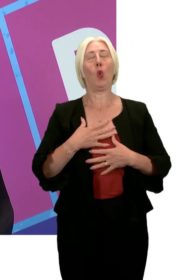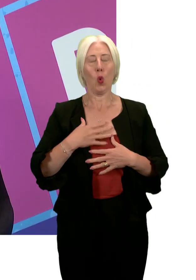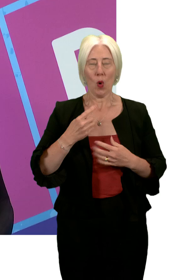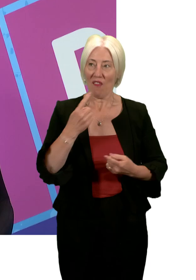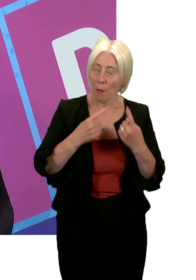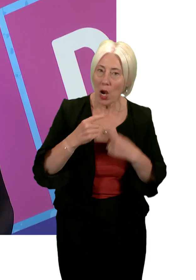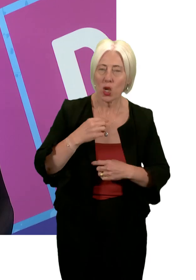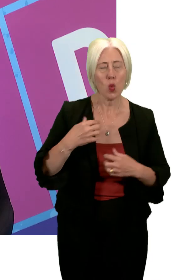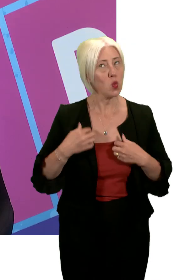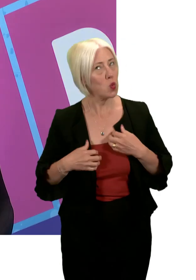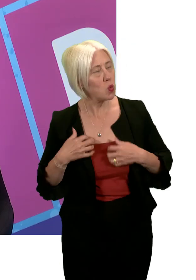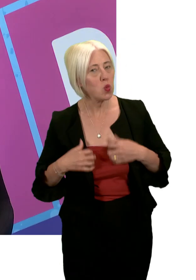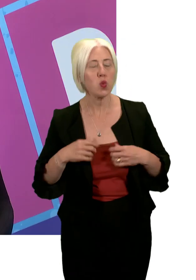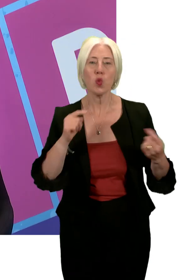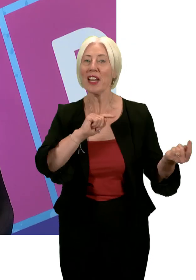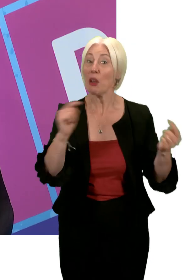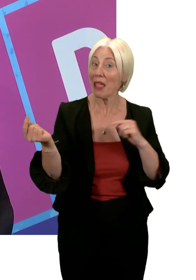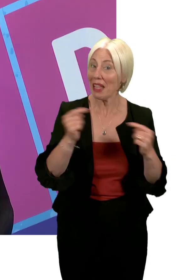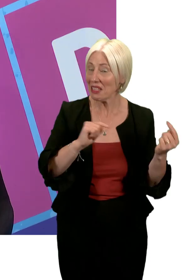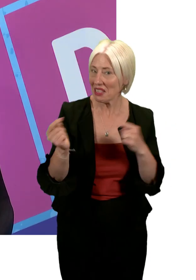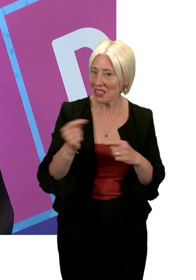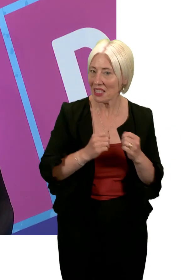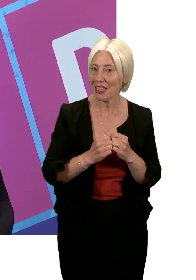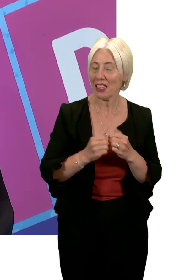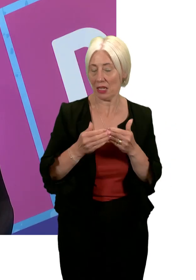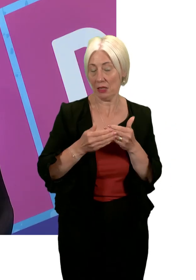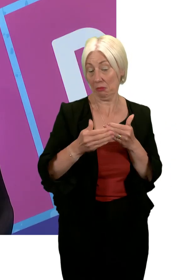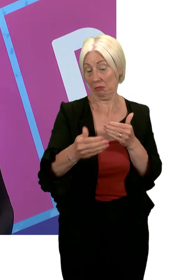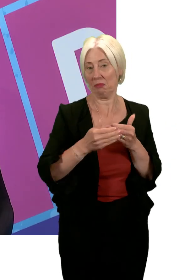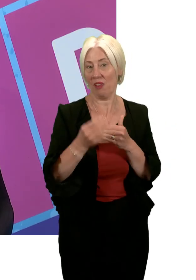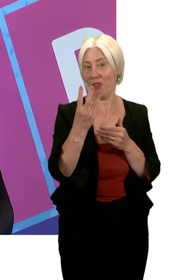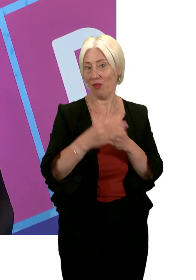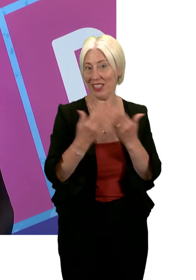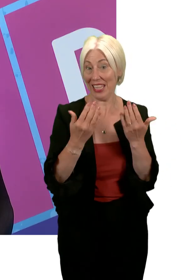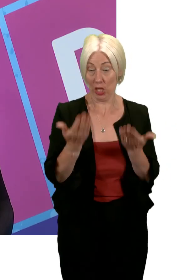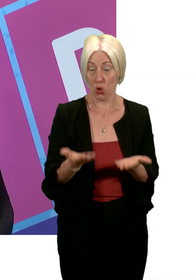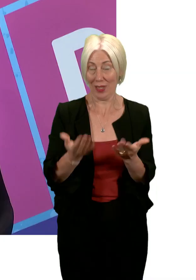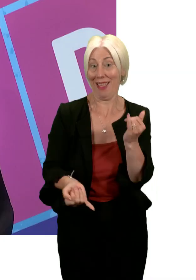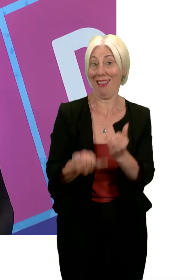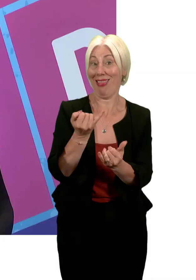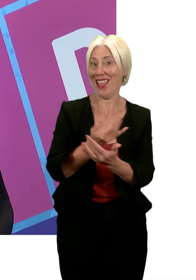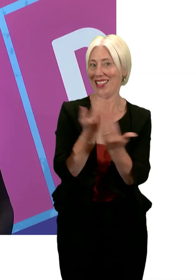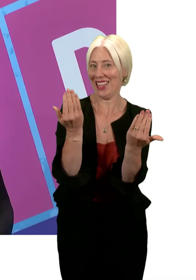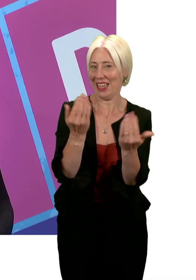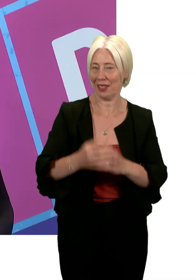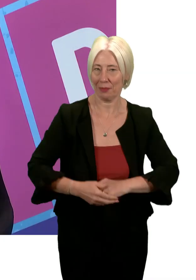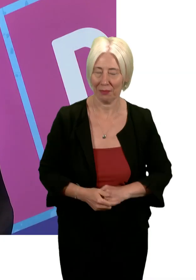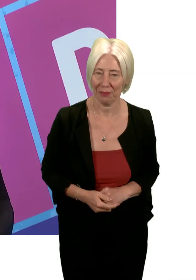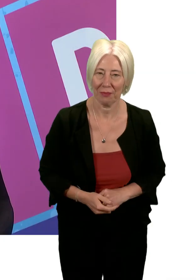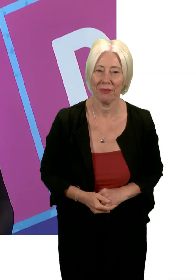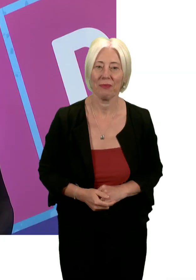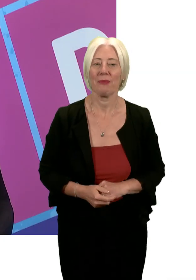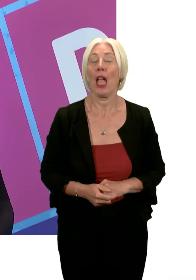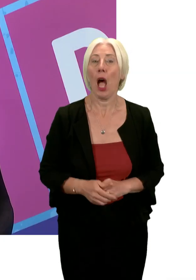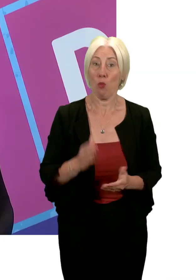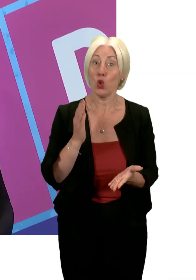informing debates taking place over the 3 days. So we're on the final day, and I'm sure